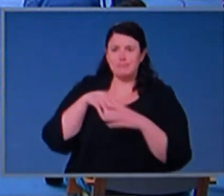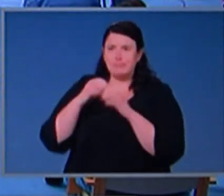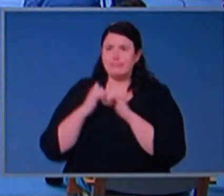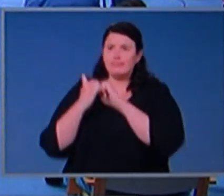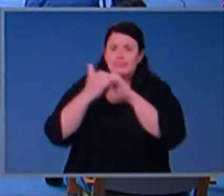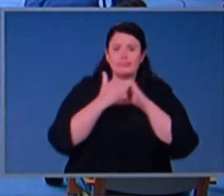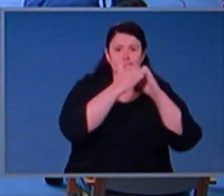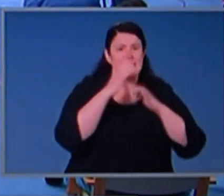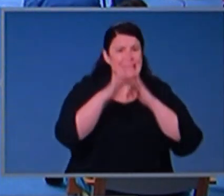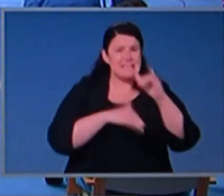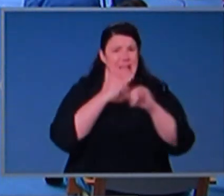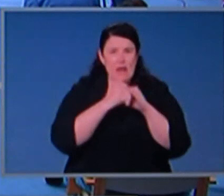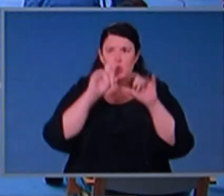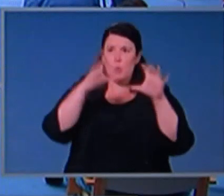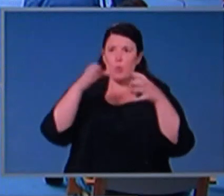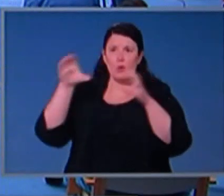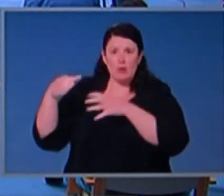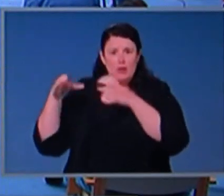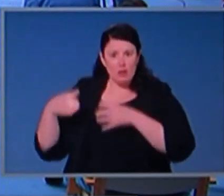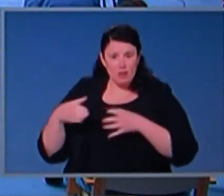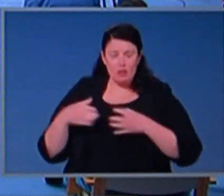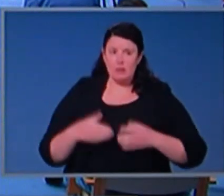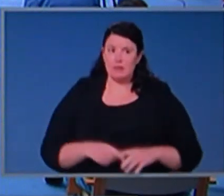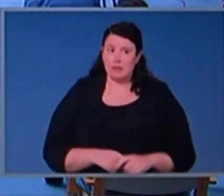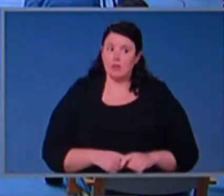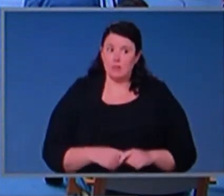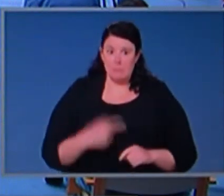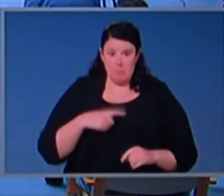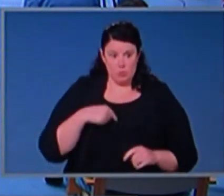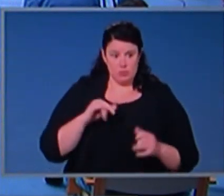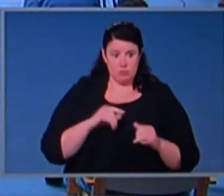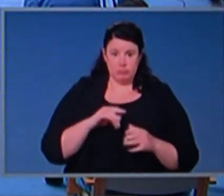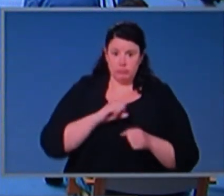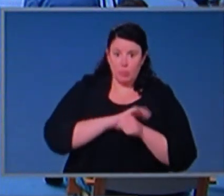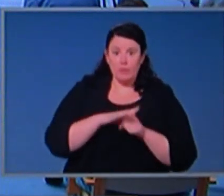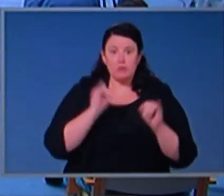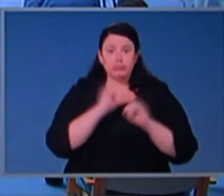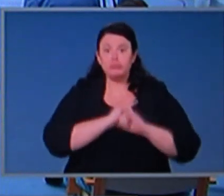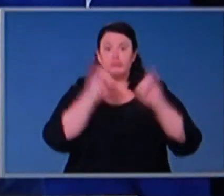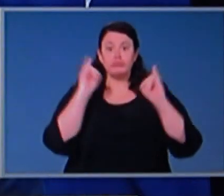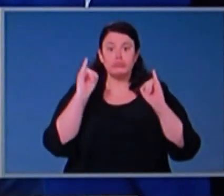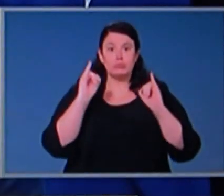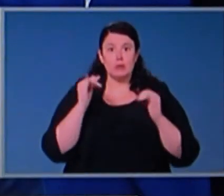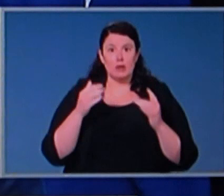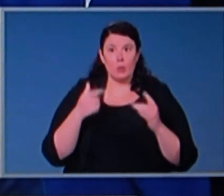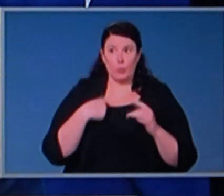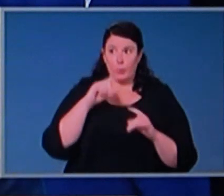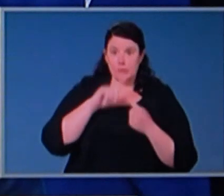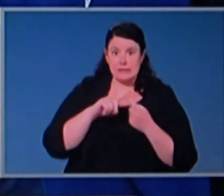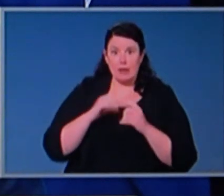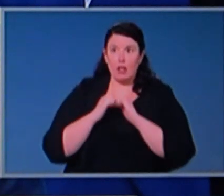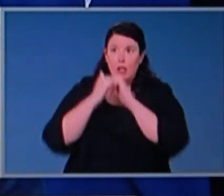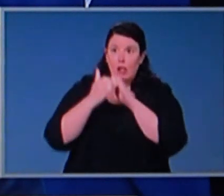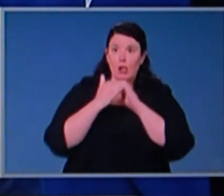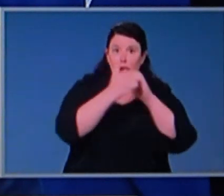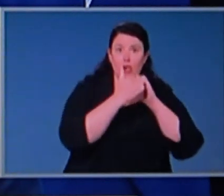has the pandemic impacted that review, and where does this leave the World Health Organisation given your